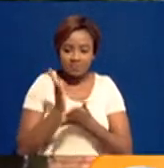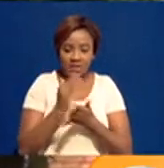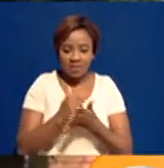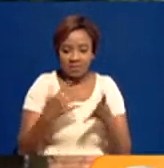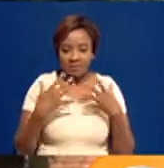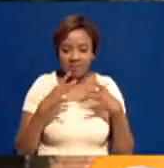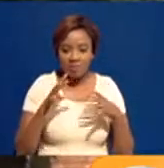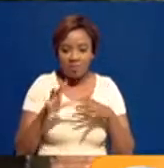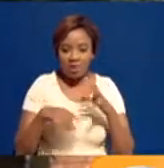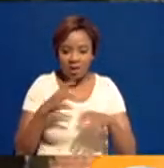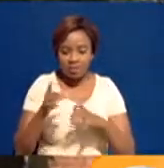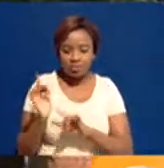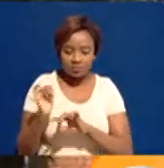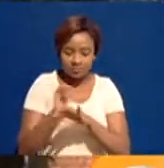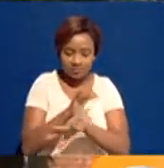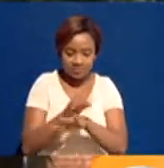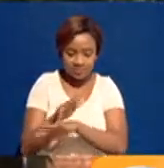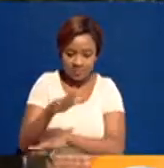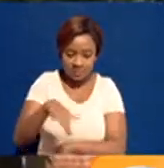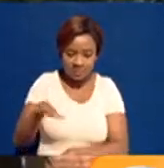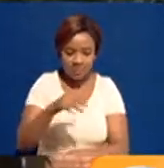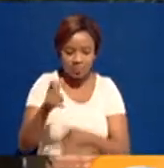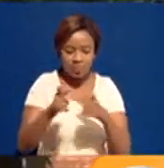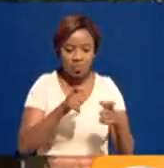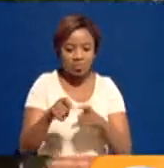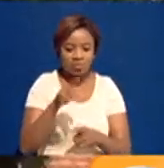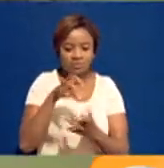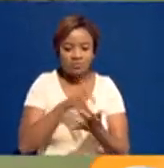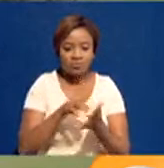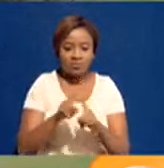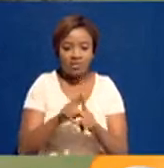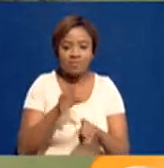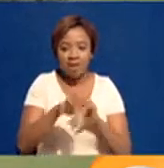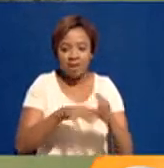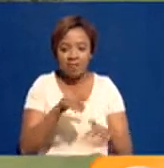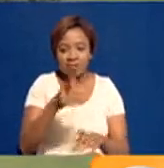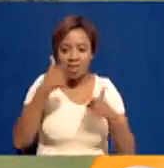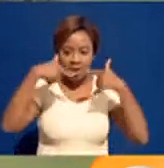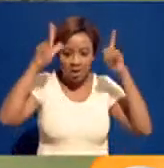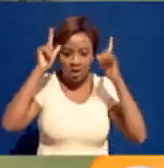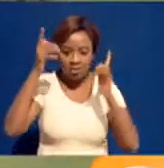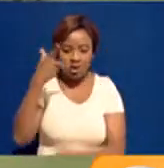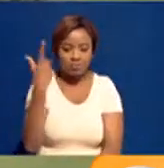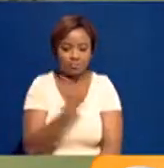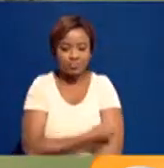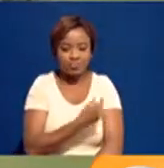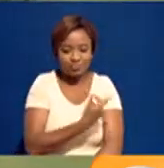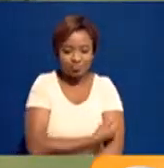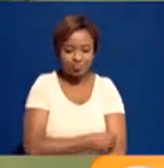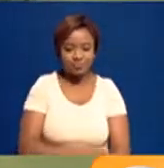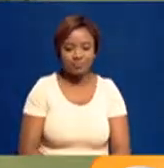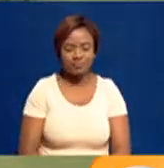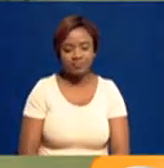been dispatched to the area to contain the situation and vaccinate livestock. Marianne Nyambura, Citizen